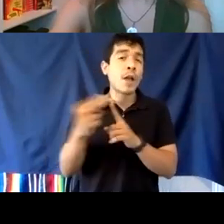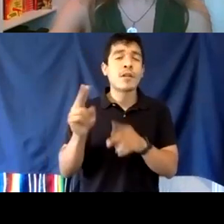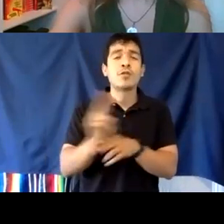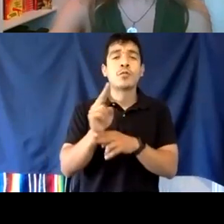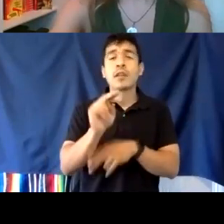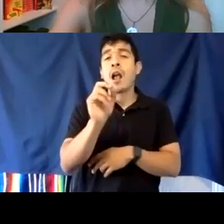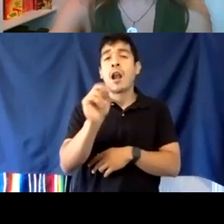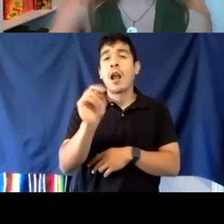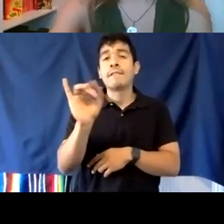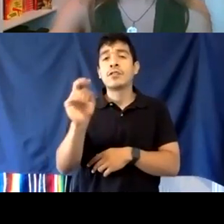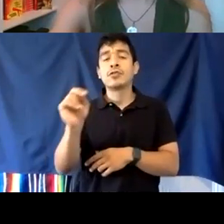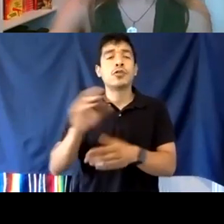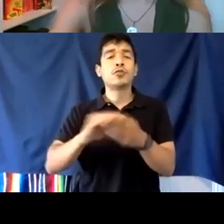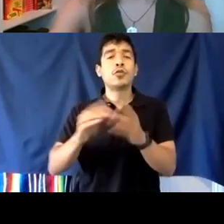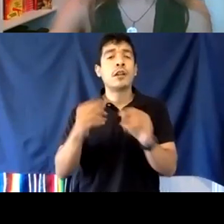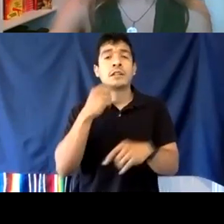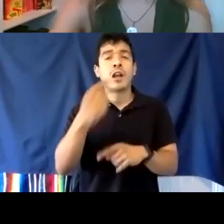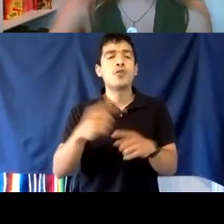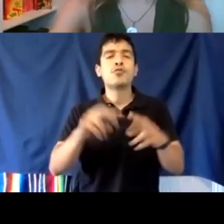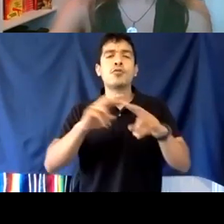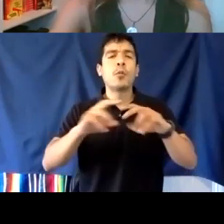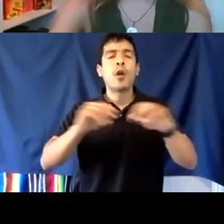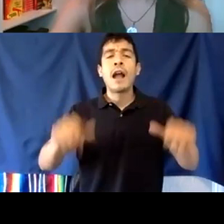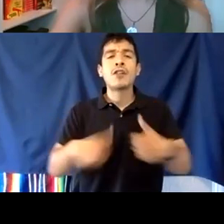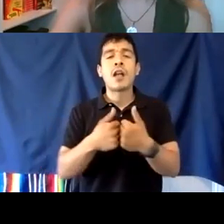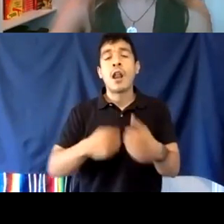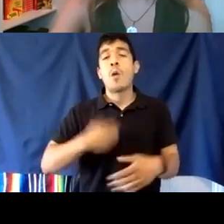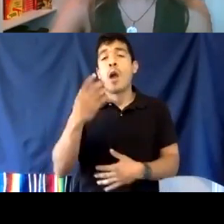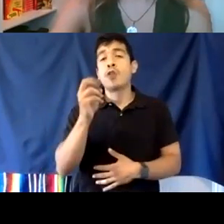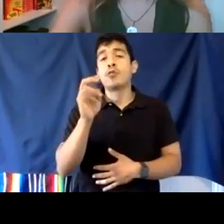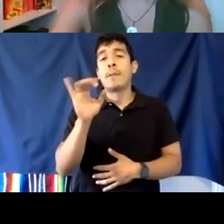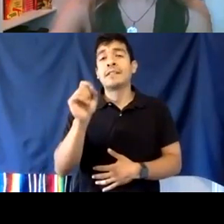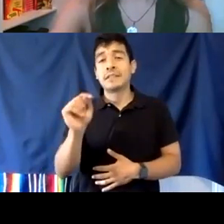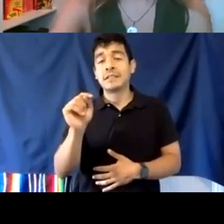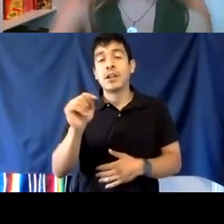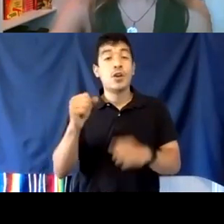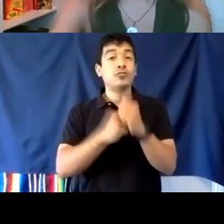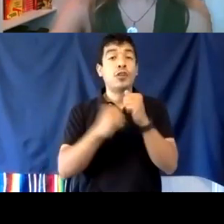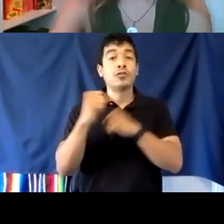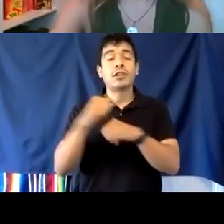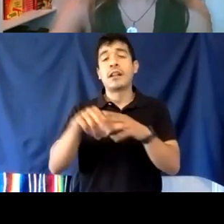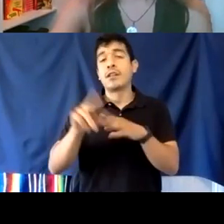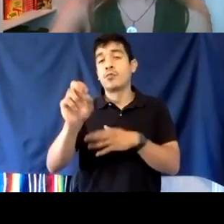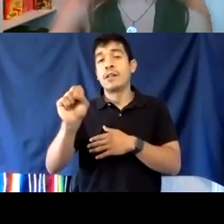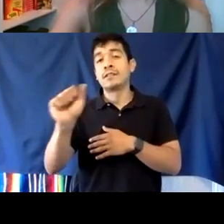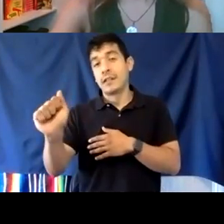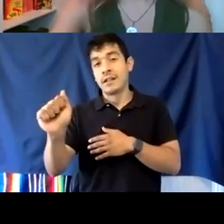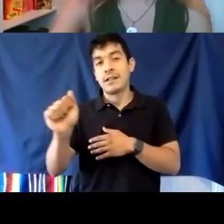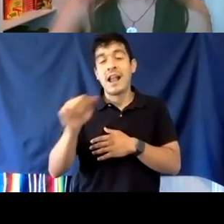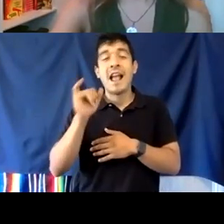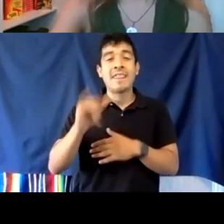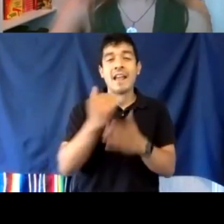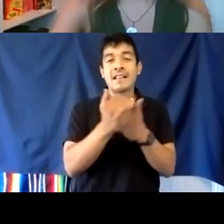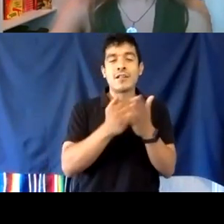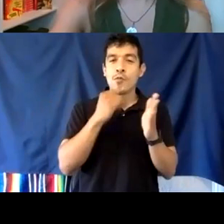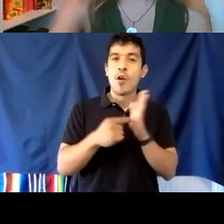to explore and challenge white supremacist structures in the US. And once again, the details and the RSVPs for that will open